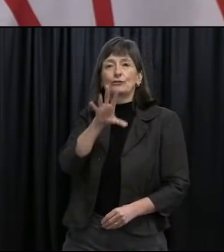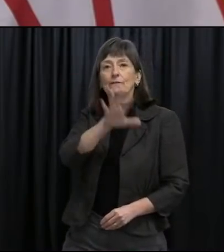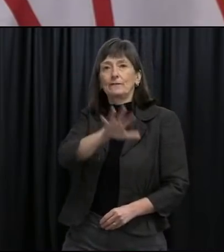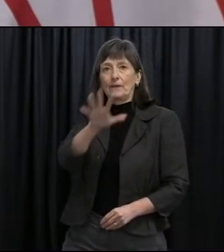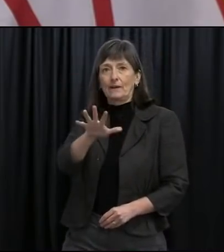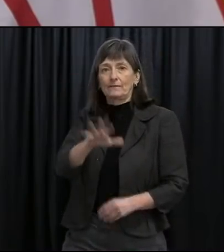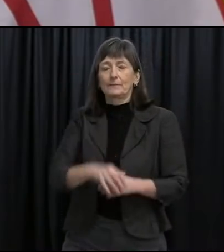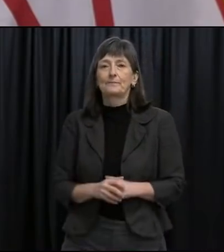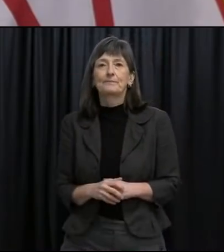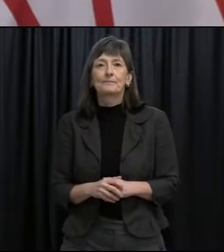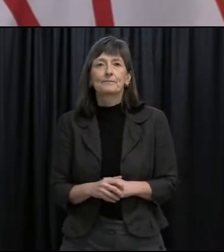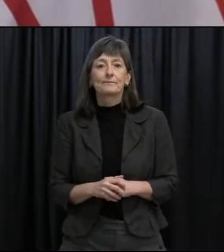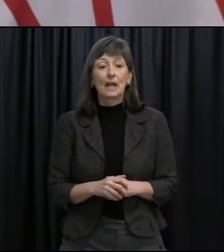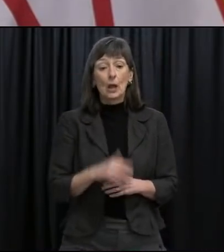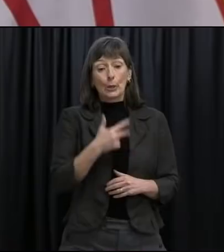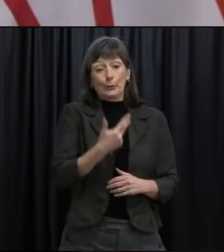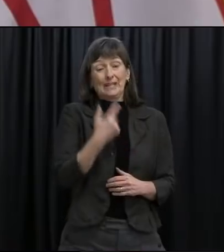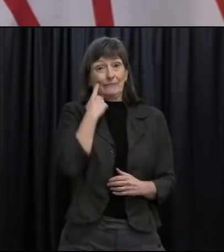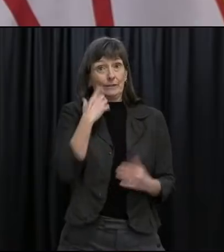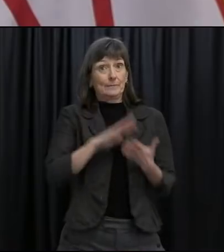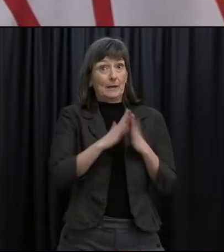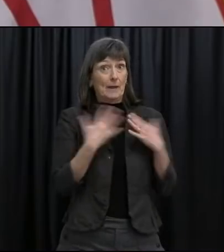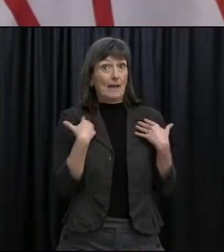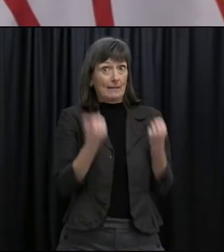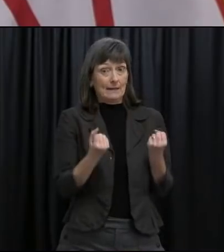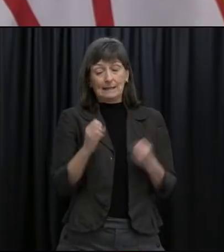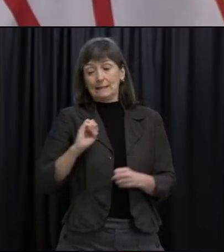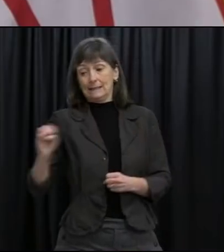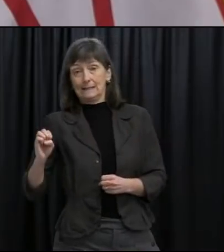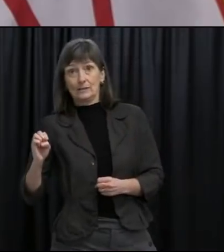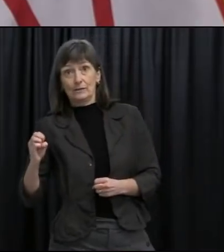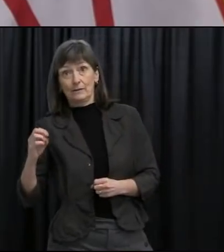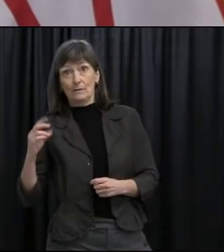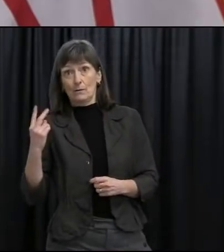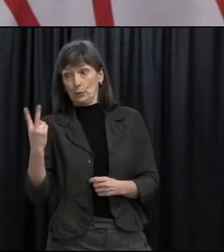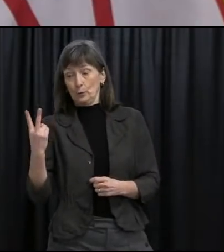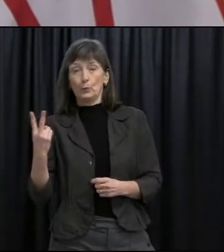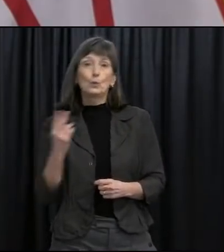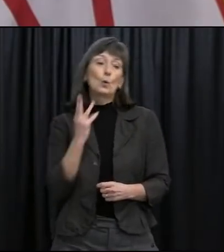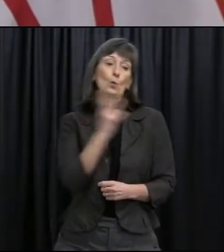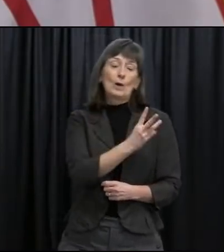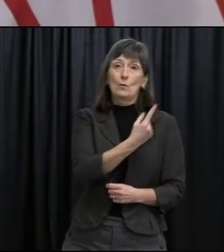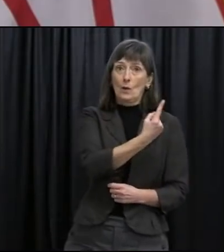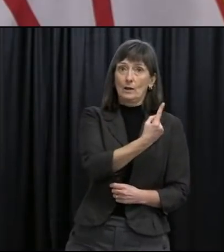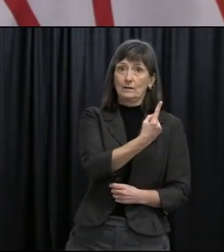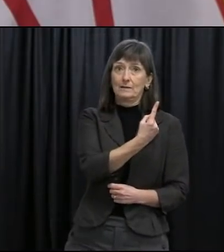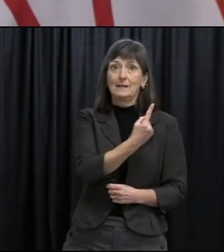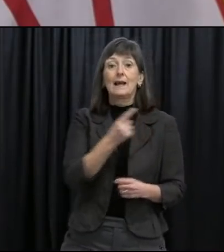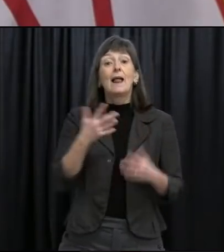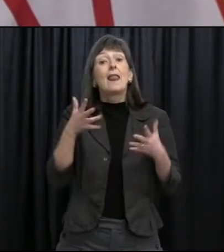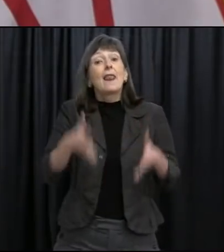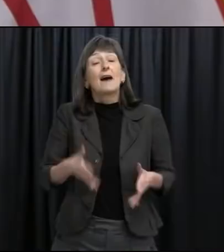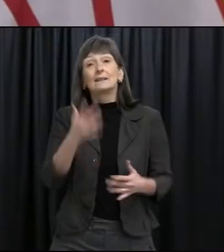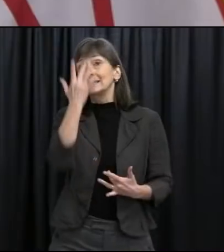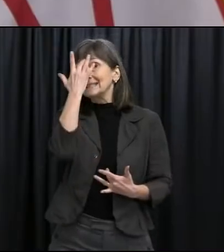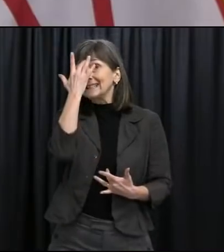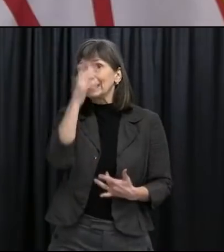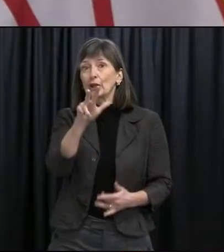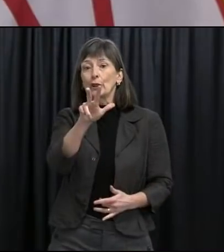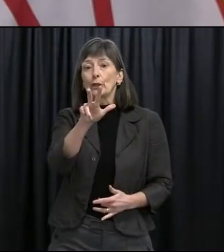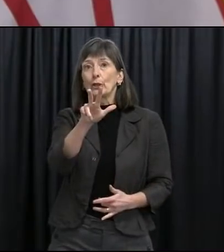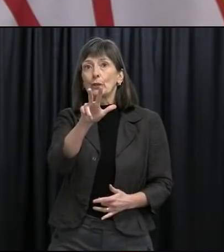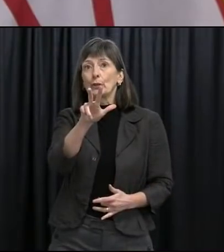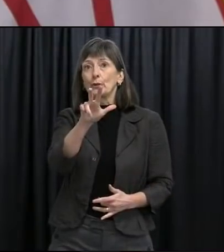been 3 new recoveries, 2 new in Eastern Health and 1 in Western Health, leaving 338 active cases in the